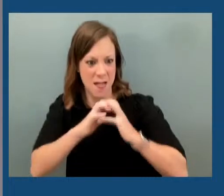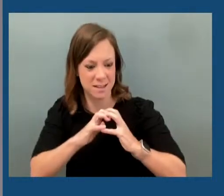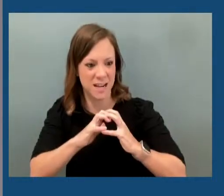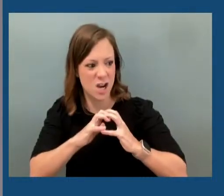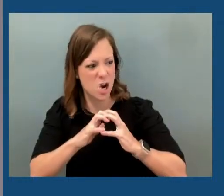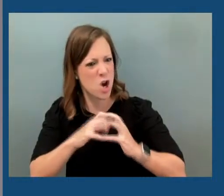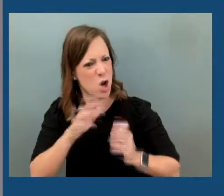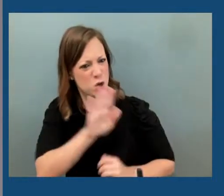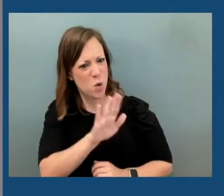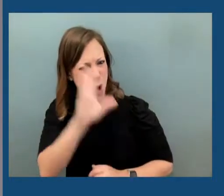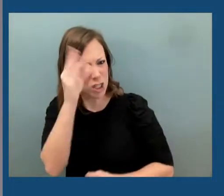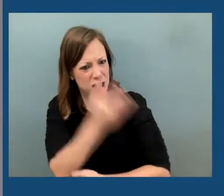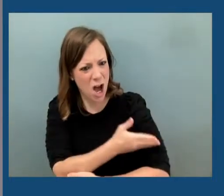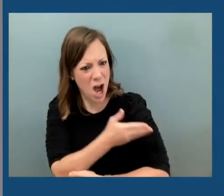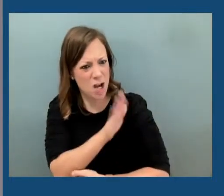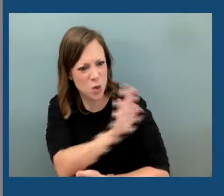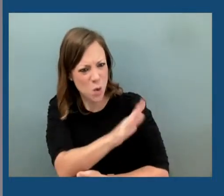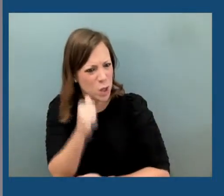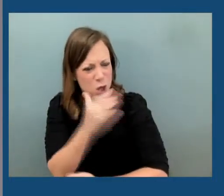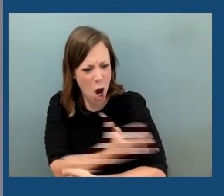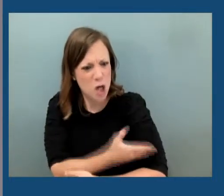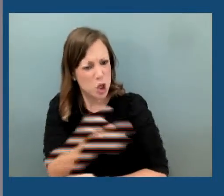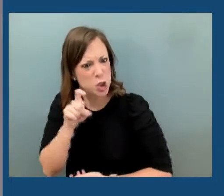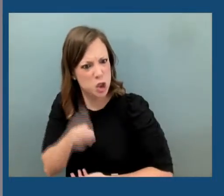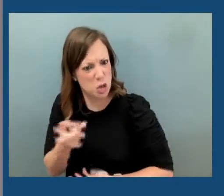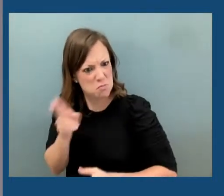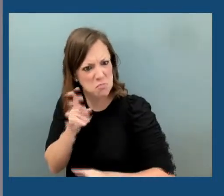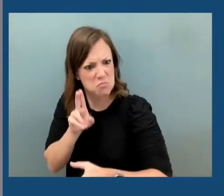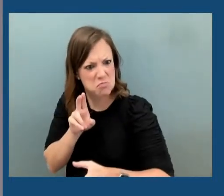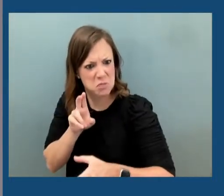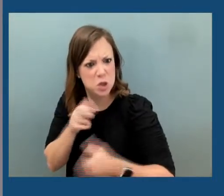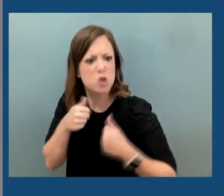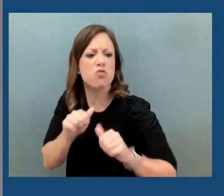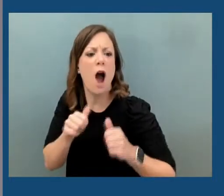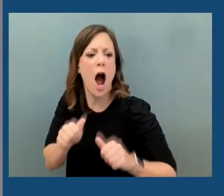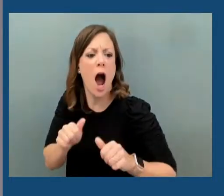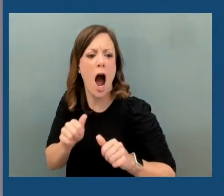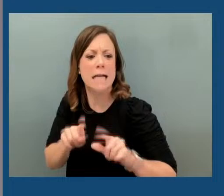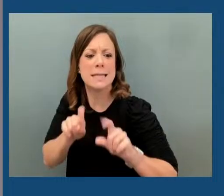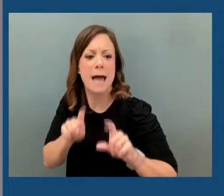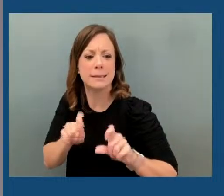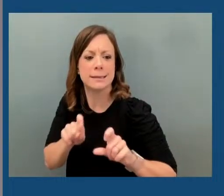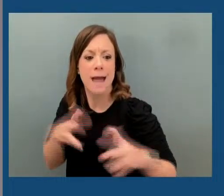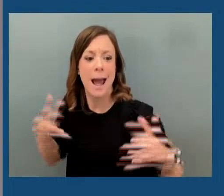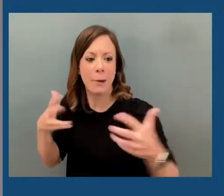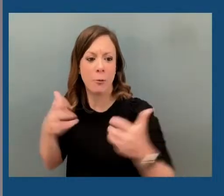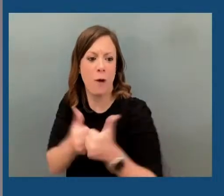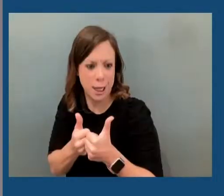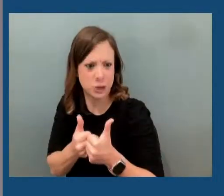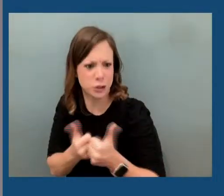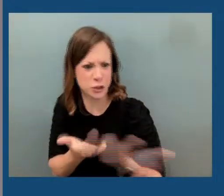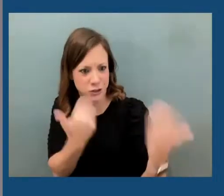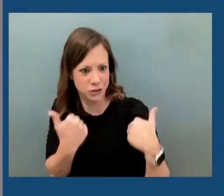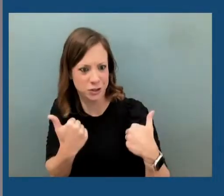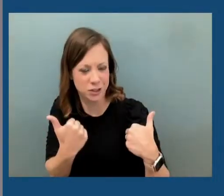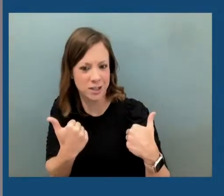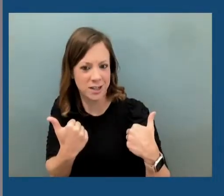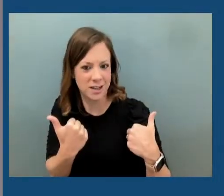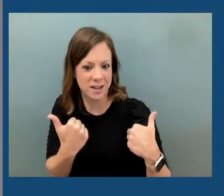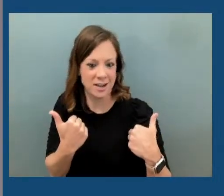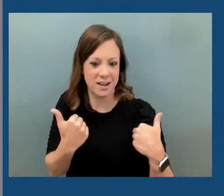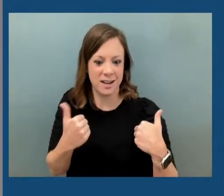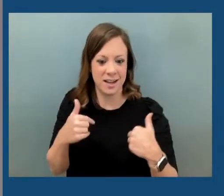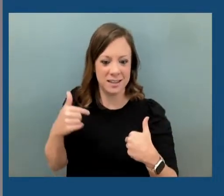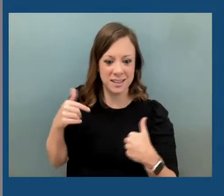be various crash simulations, right? That could actually, one of the risks is that could be recalibrating their brain and change their